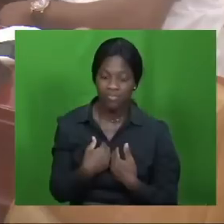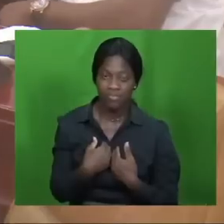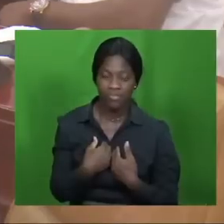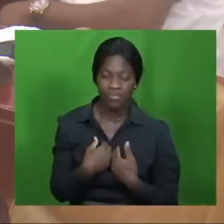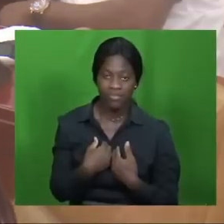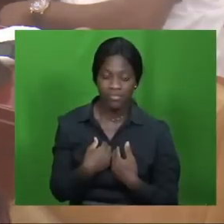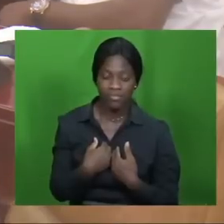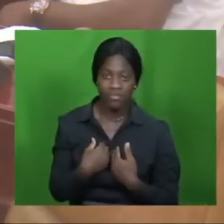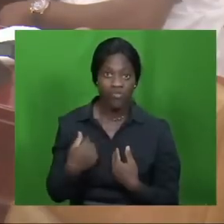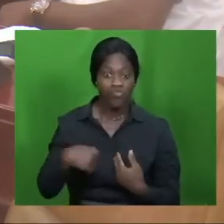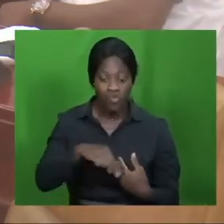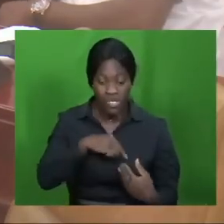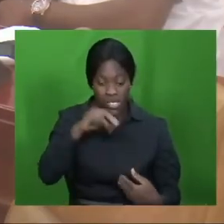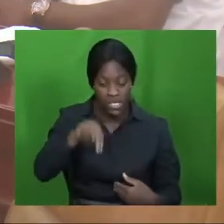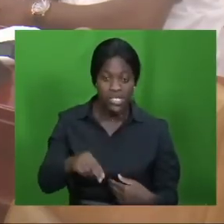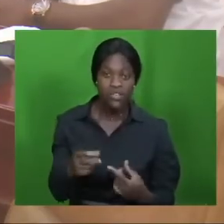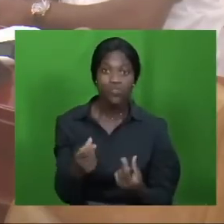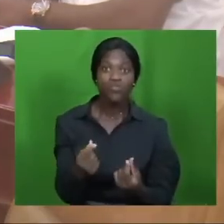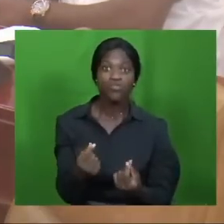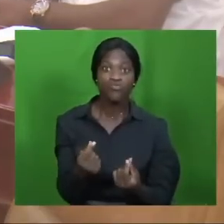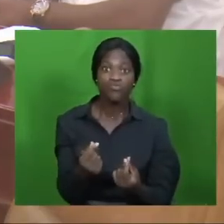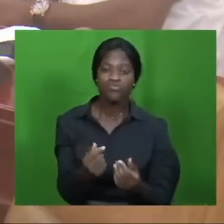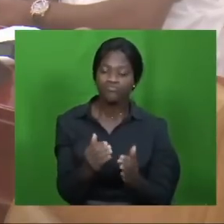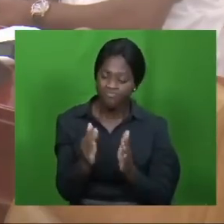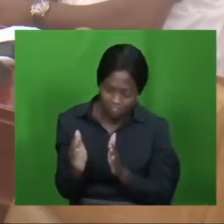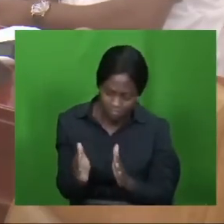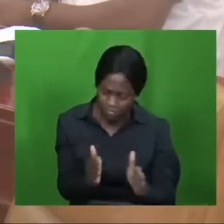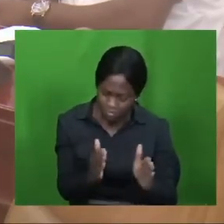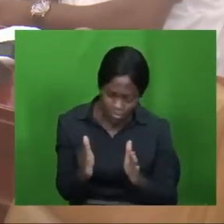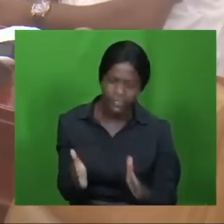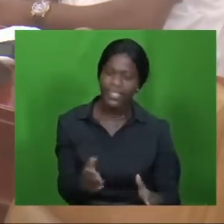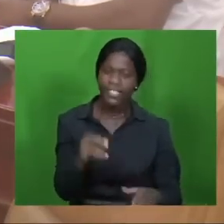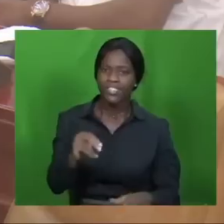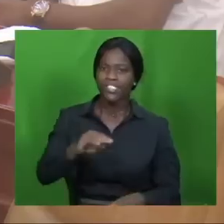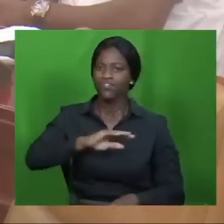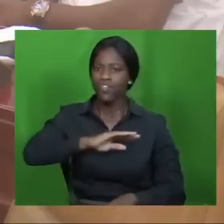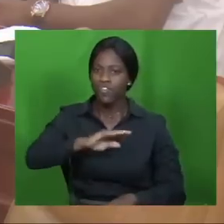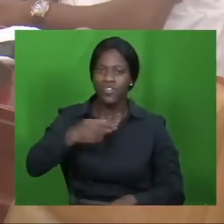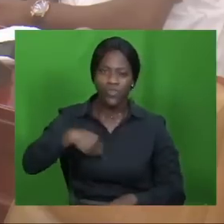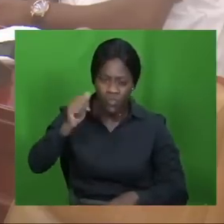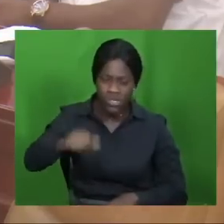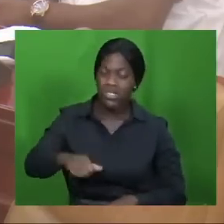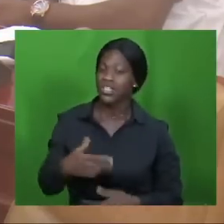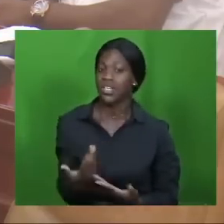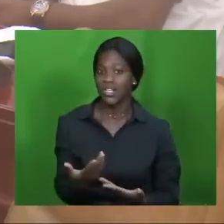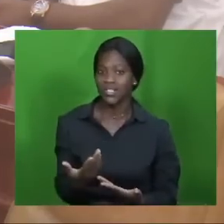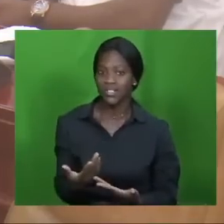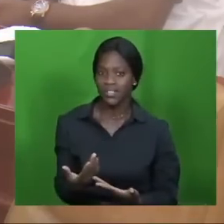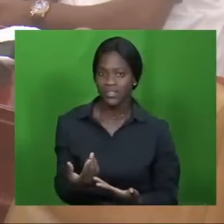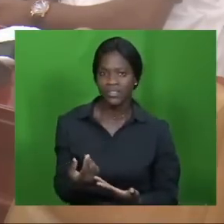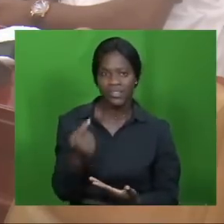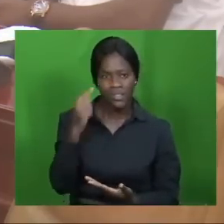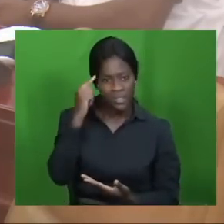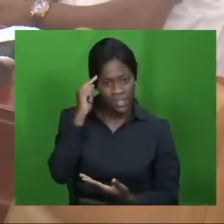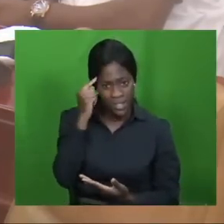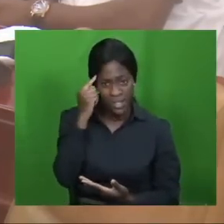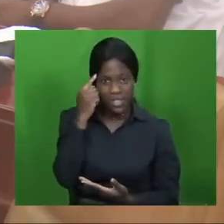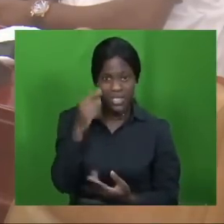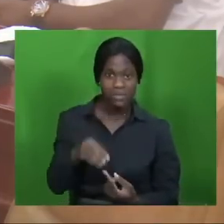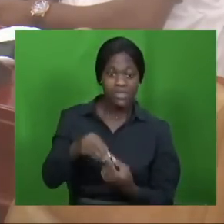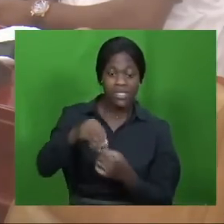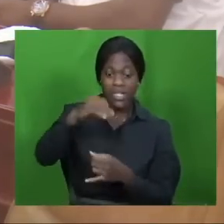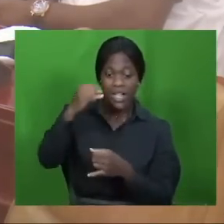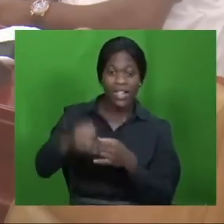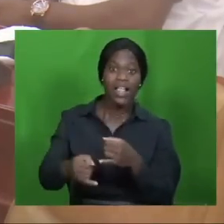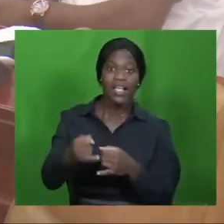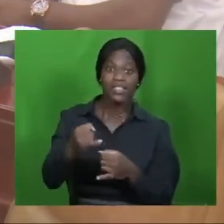ourselves, we have confidence in ourselves, the approach that we exhibited in the World Cup would have been a different thing. Particularly the last match where we needed just